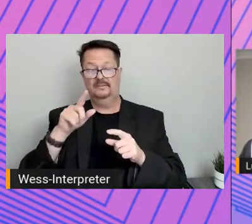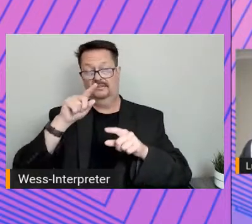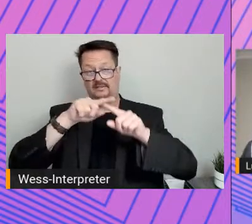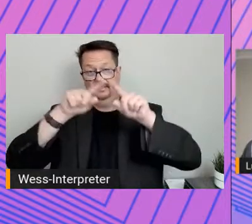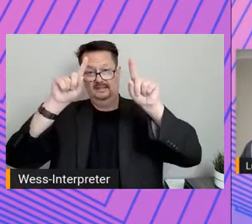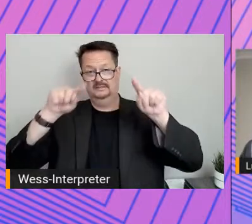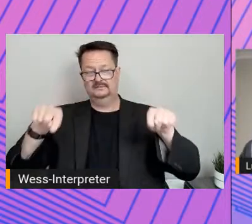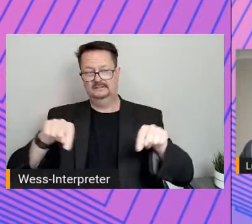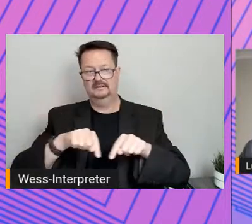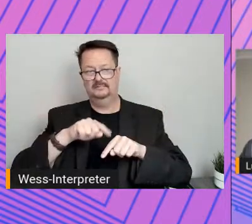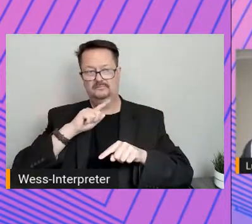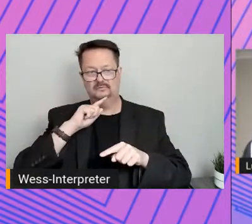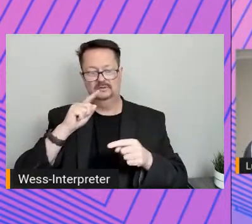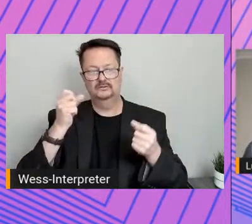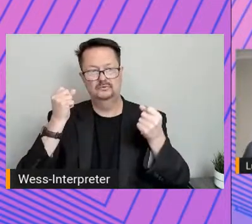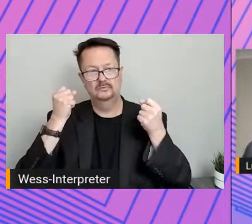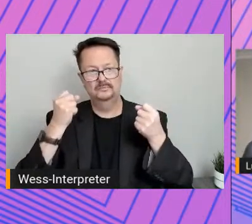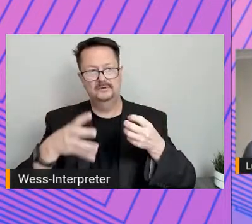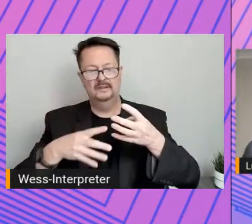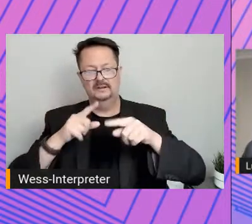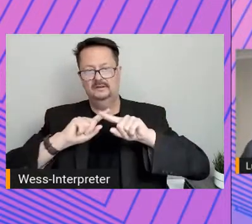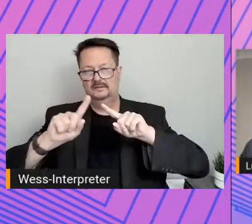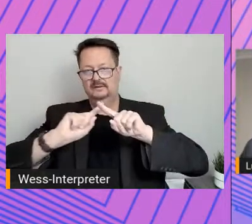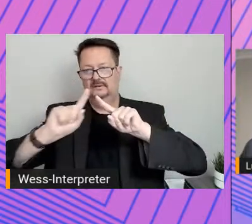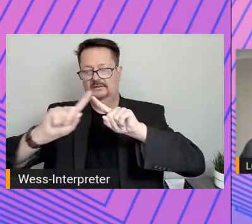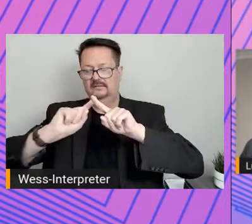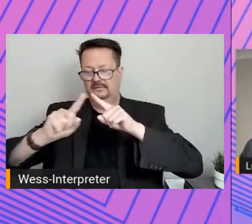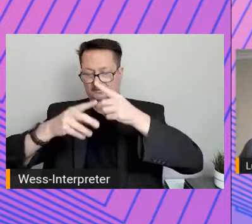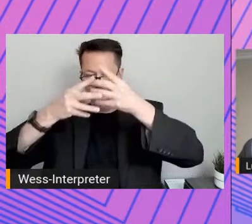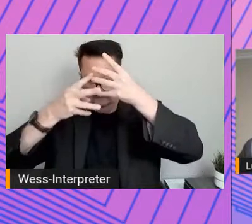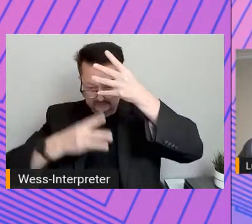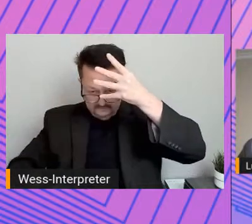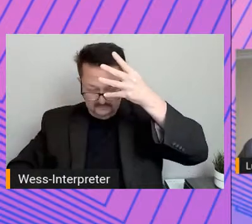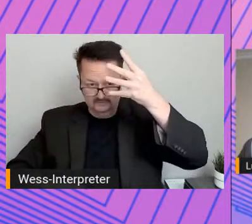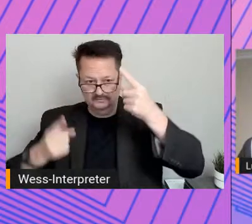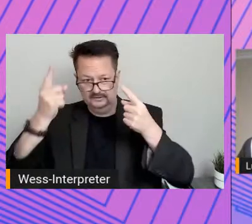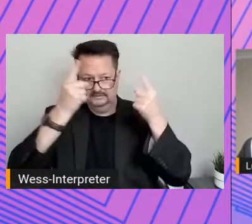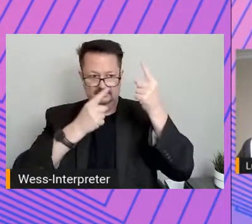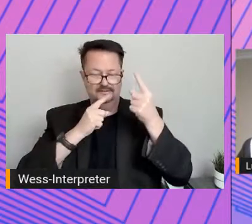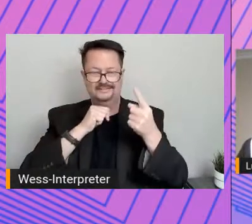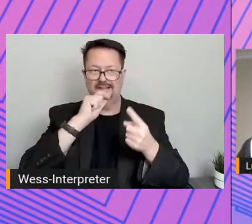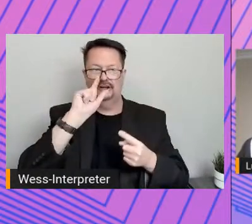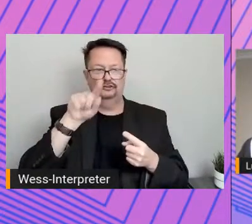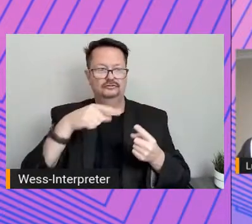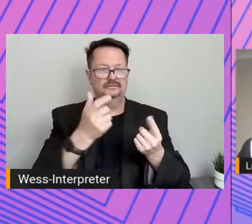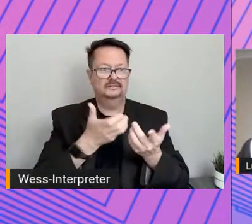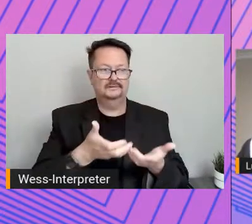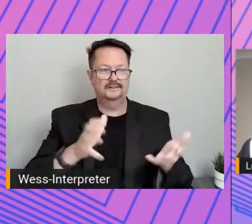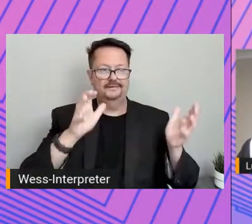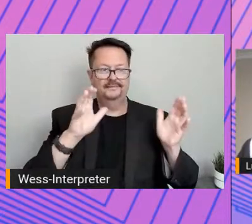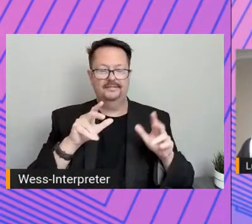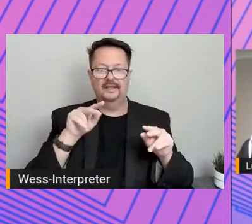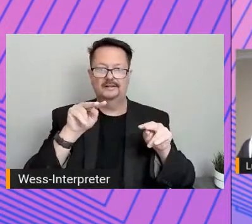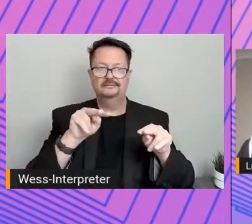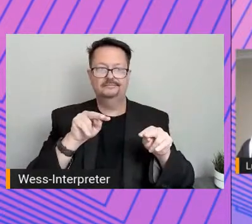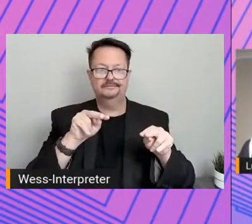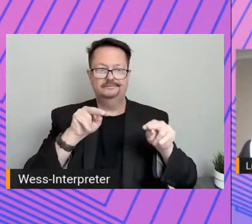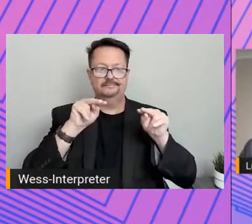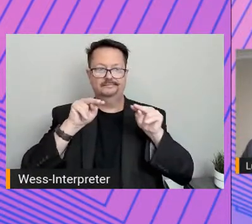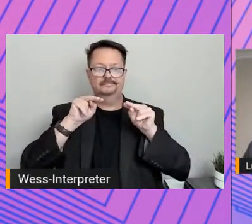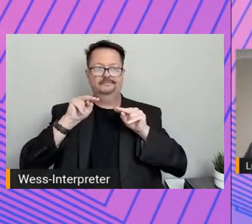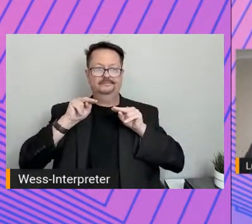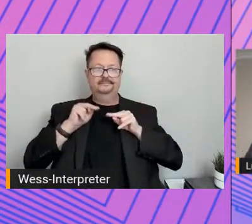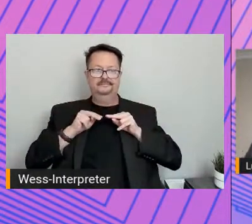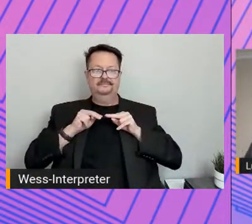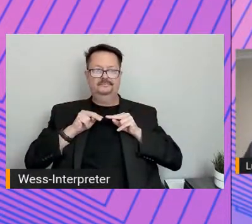so many different components that you need to consider. It's not just your containers. That's sort of looking at it from a micro level. And